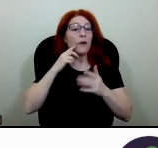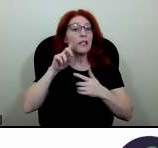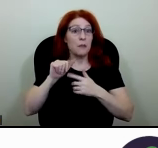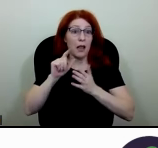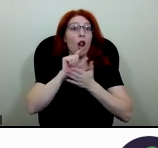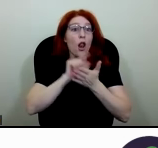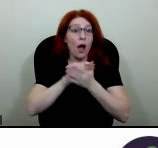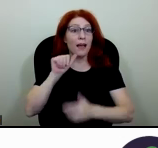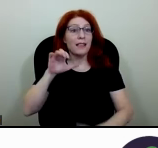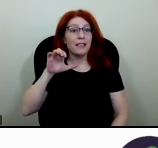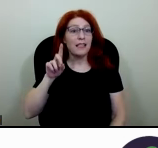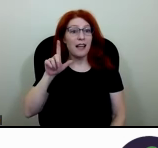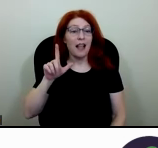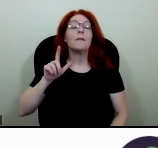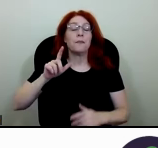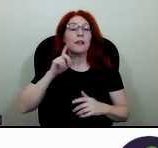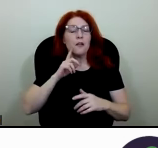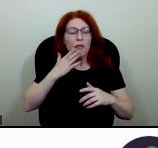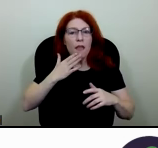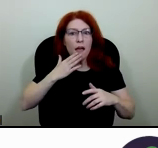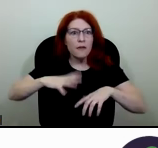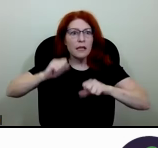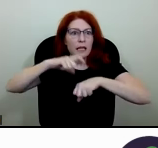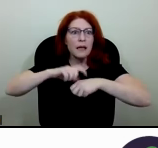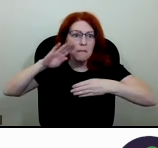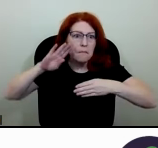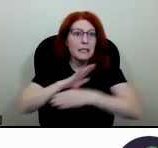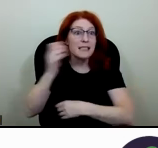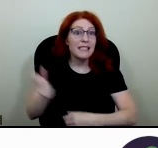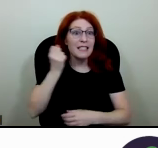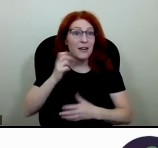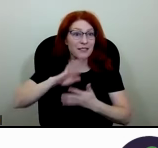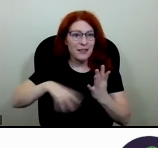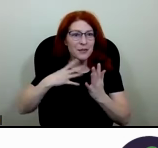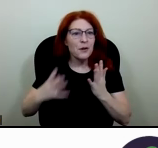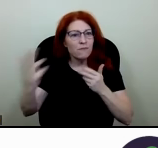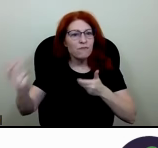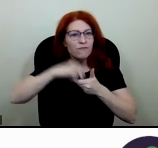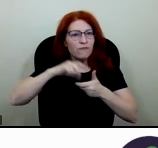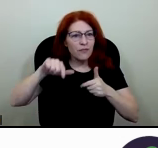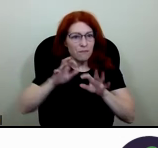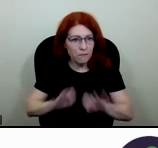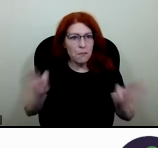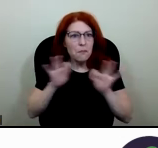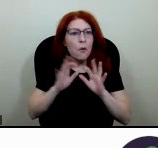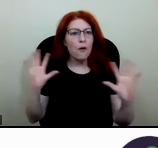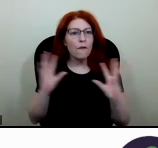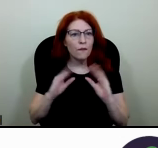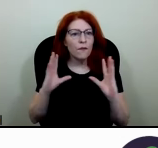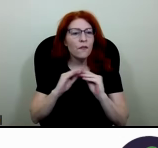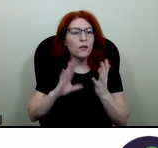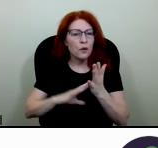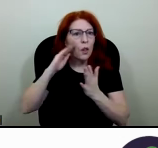thank everyone for taking time out of their busy Saturday schedule to attend this important conference to learn a